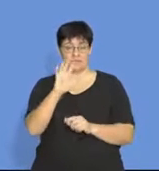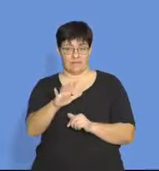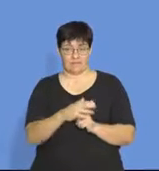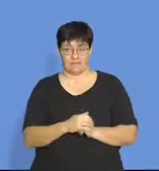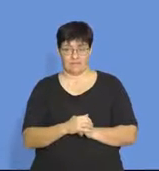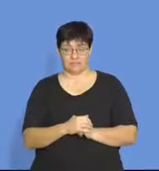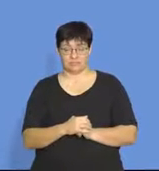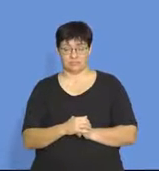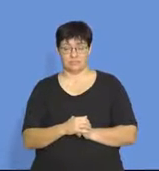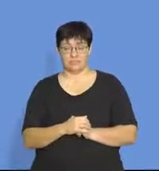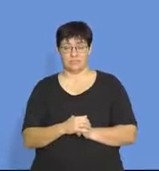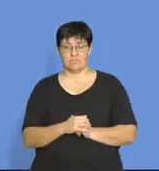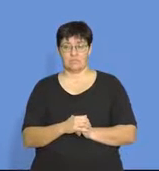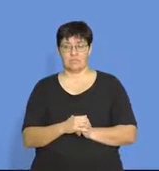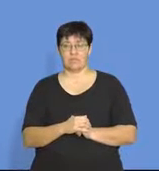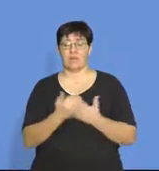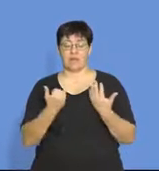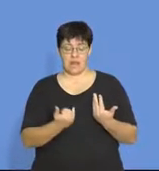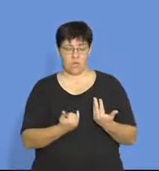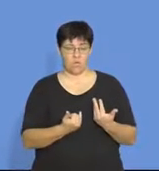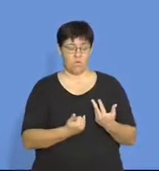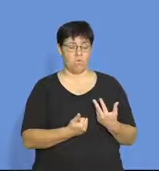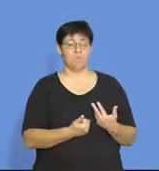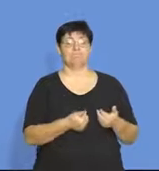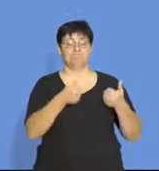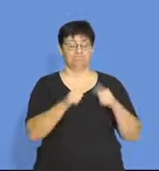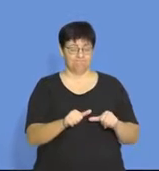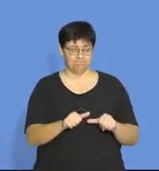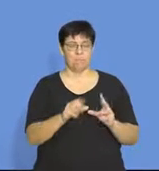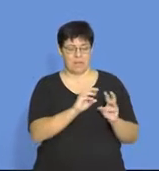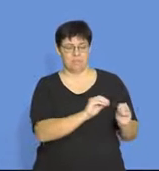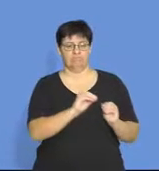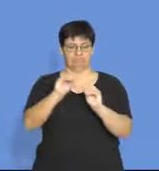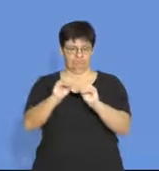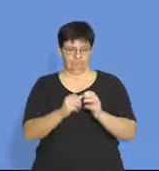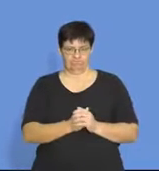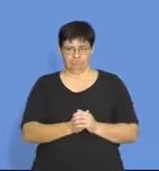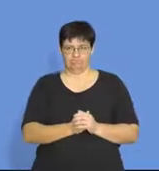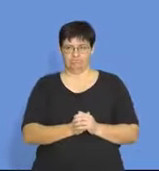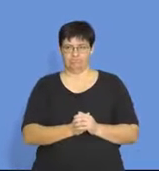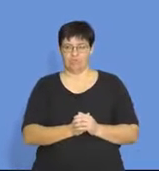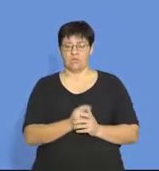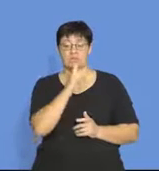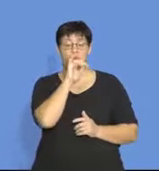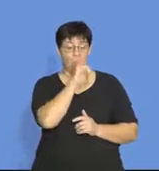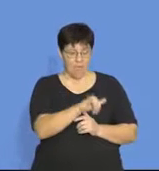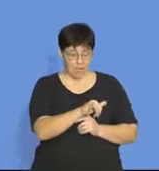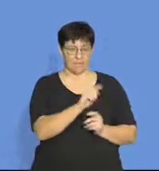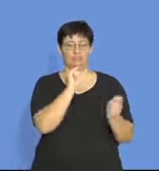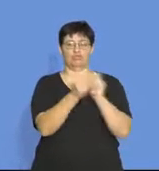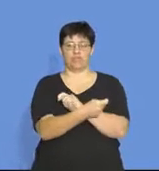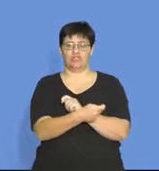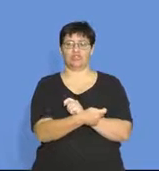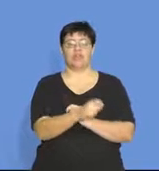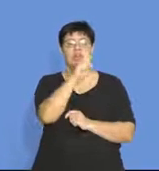5. And I'm now on the step where I need to substitute this. So wherever I see y, I'm